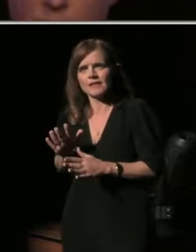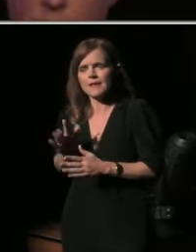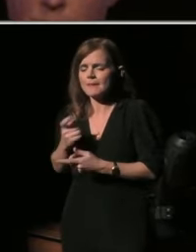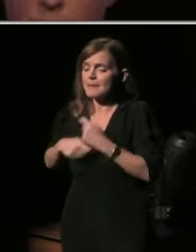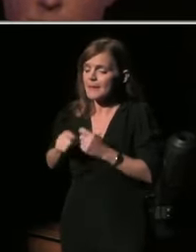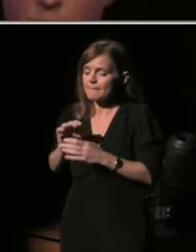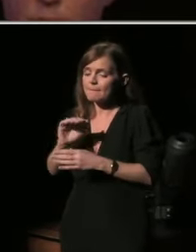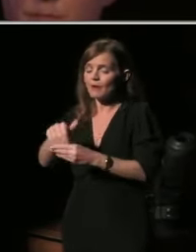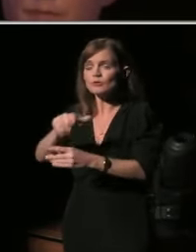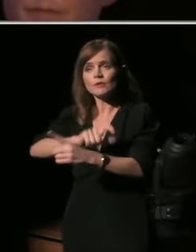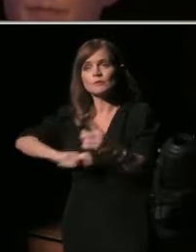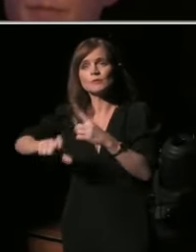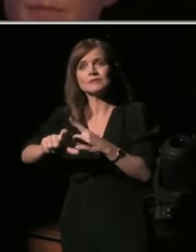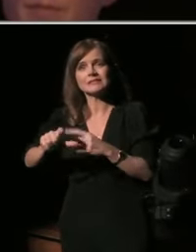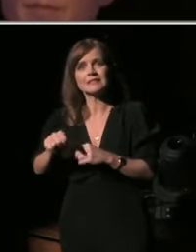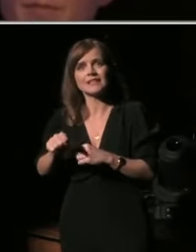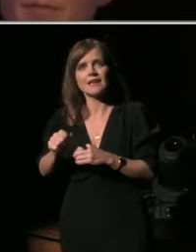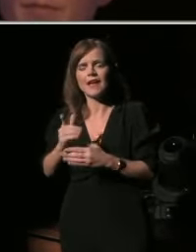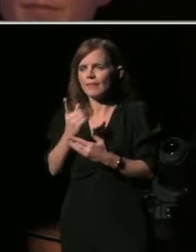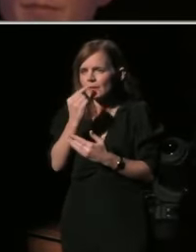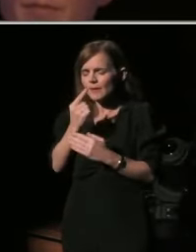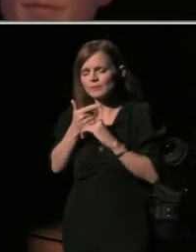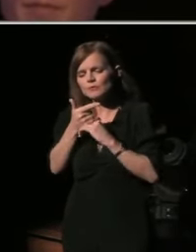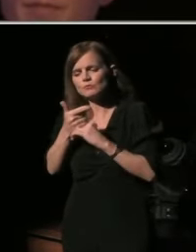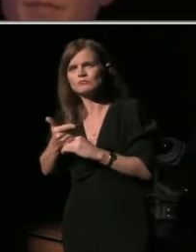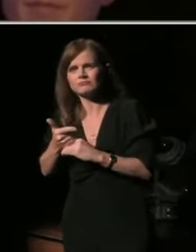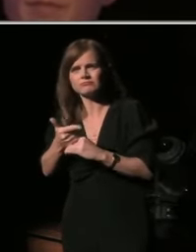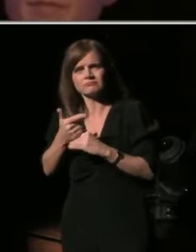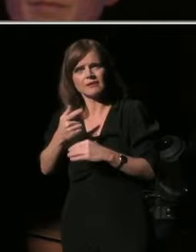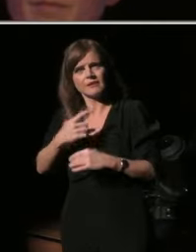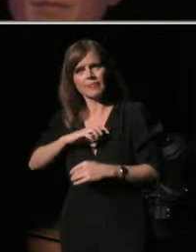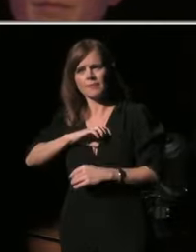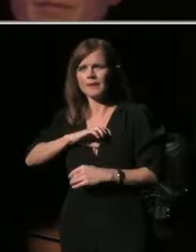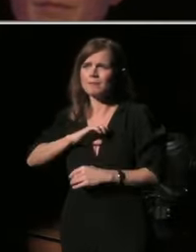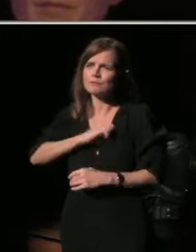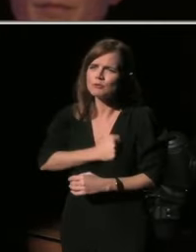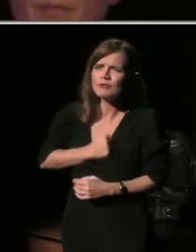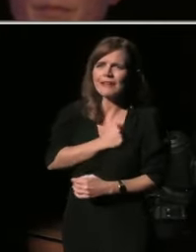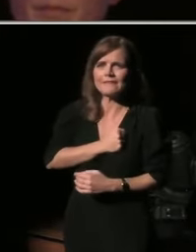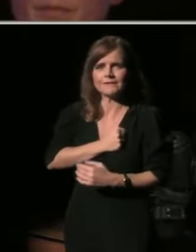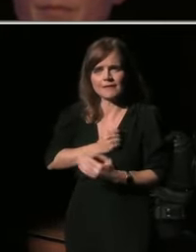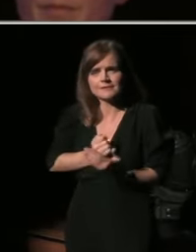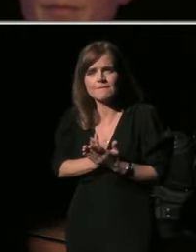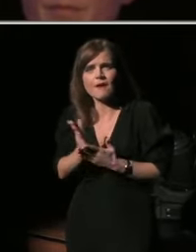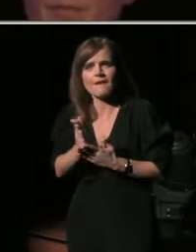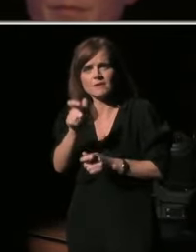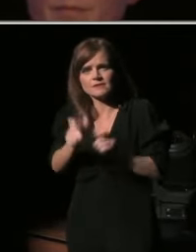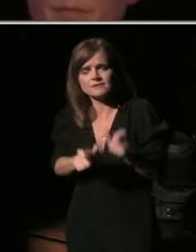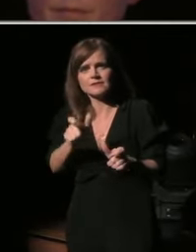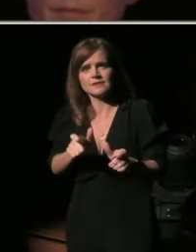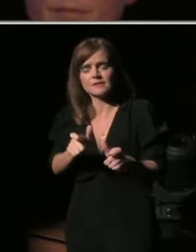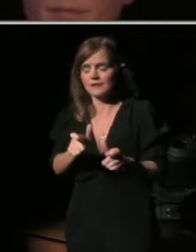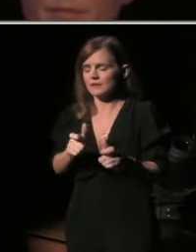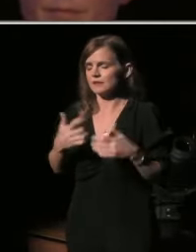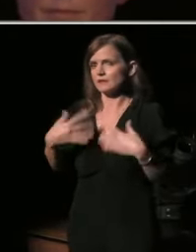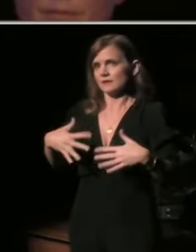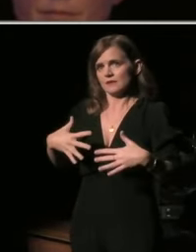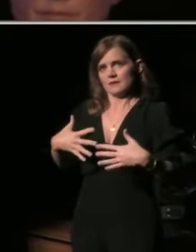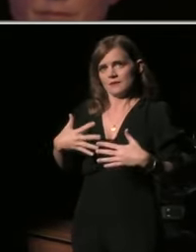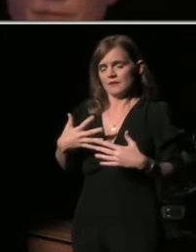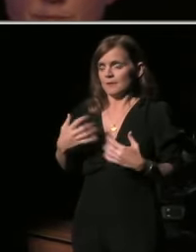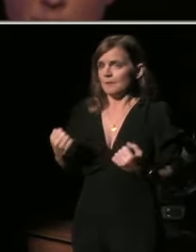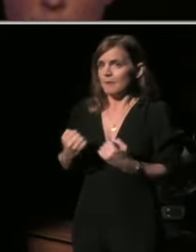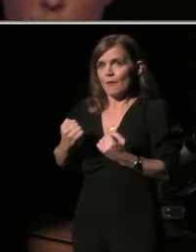of the community, and then were able to film the bereaved and survivors and have this really powerful record of what